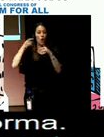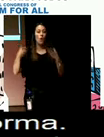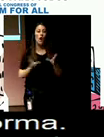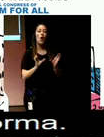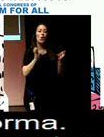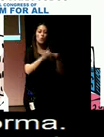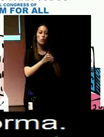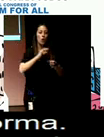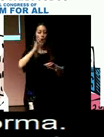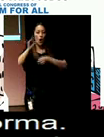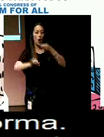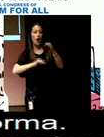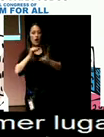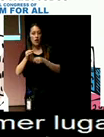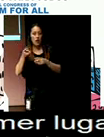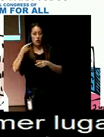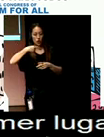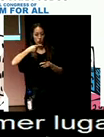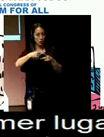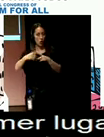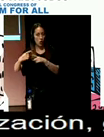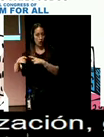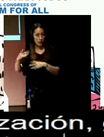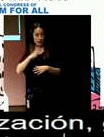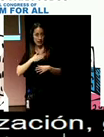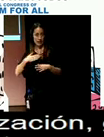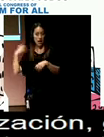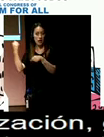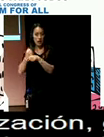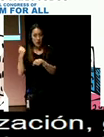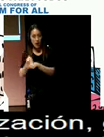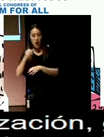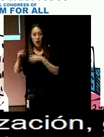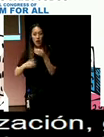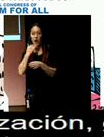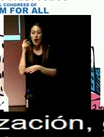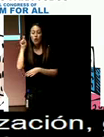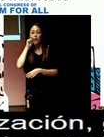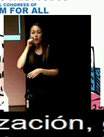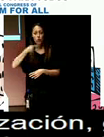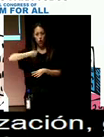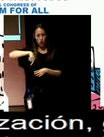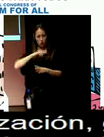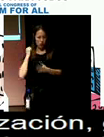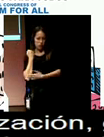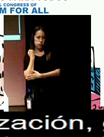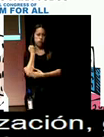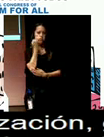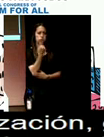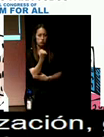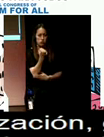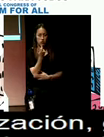is willing to work or organize or sell products within the